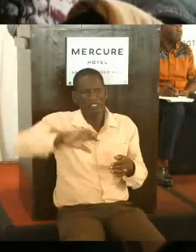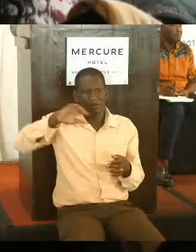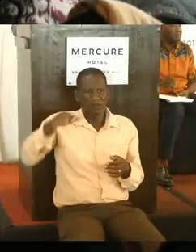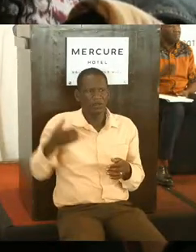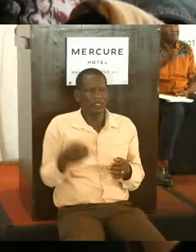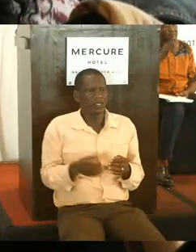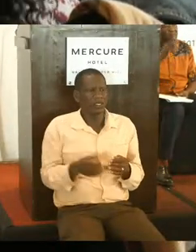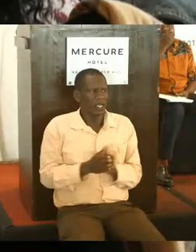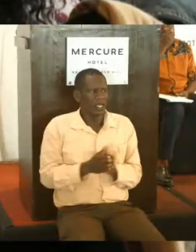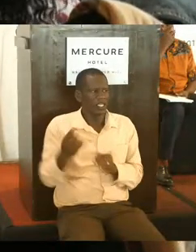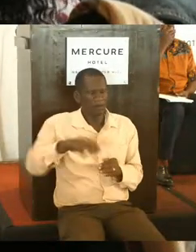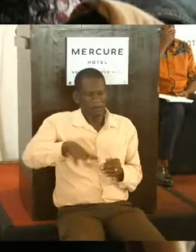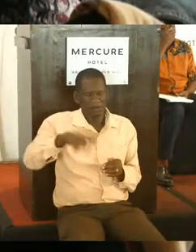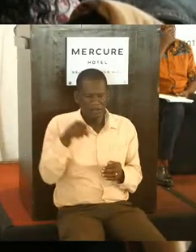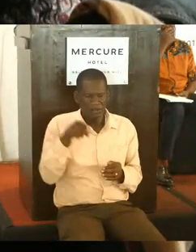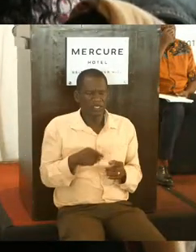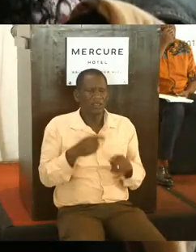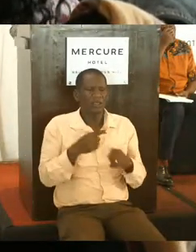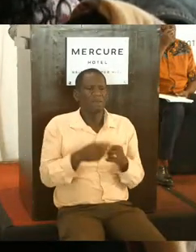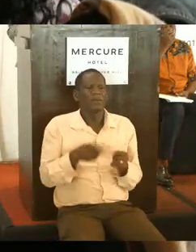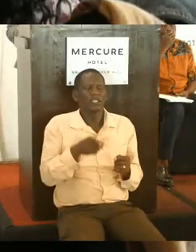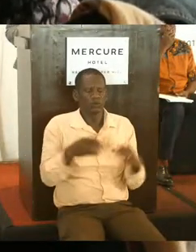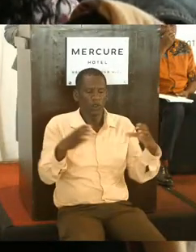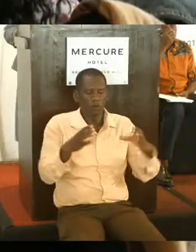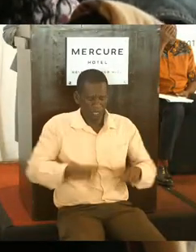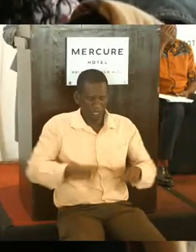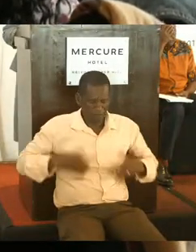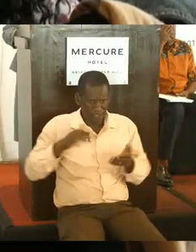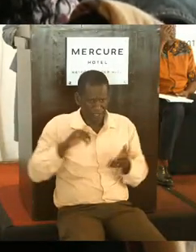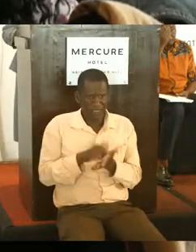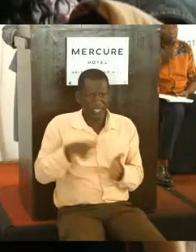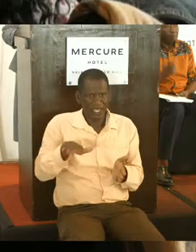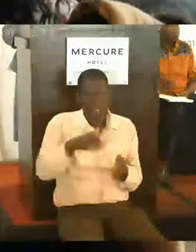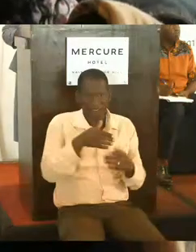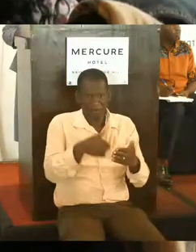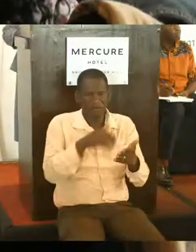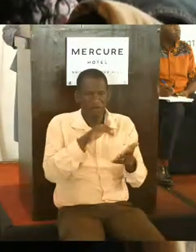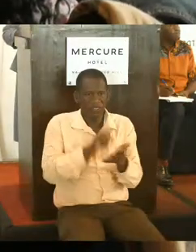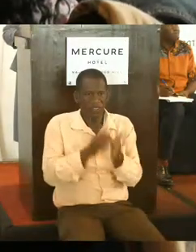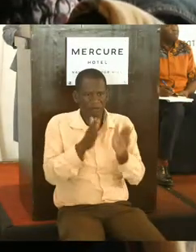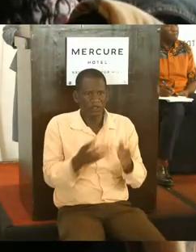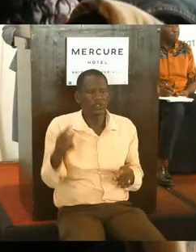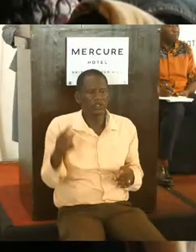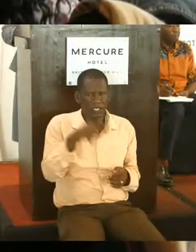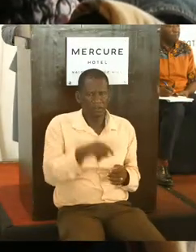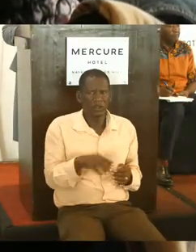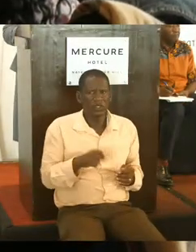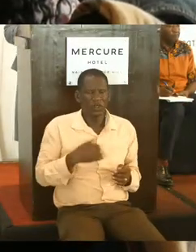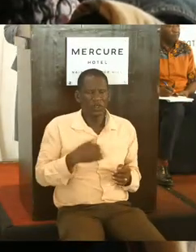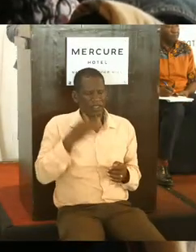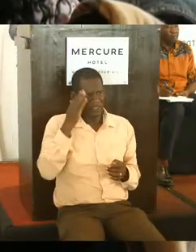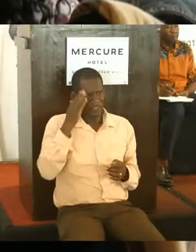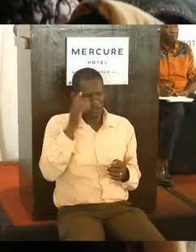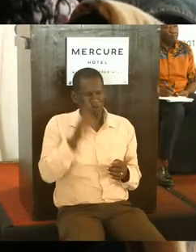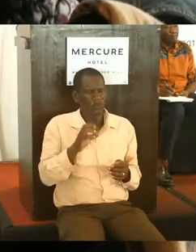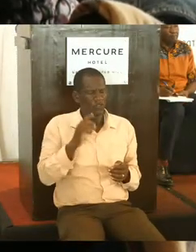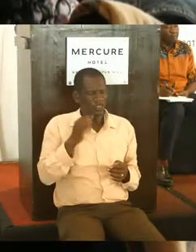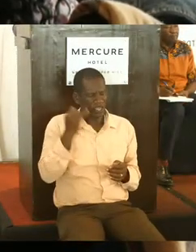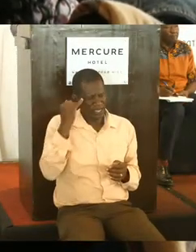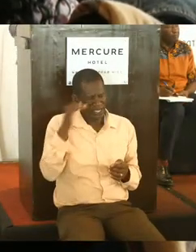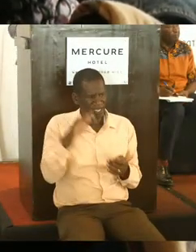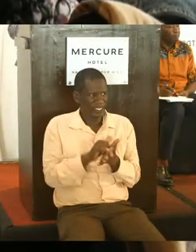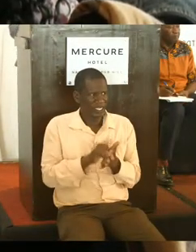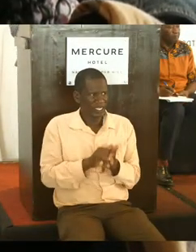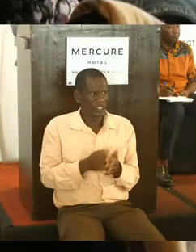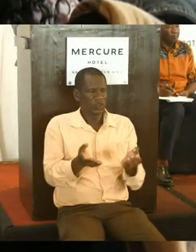came and discovered this but there were communities living in that area before that person came so I think one of the reflection is